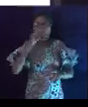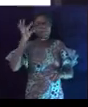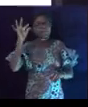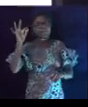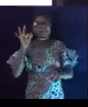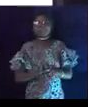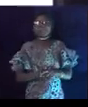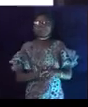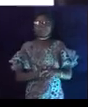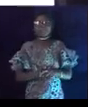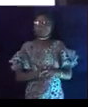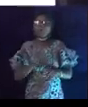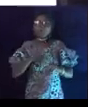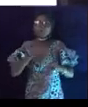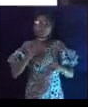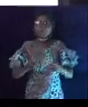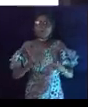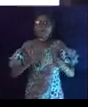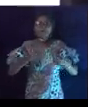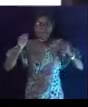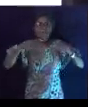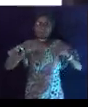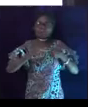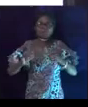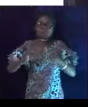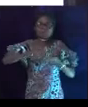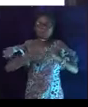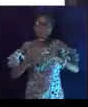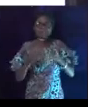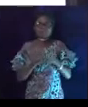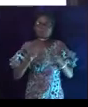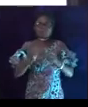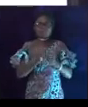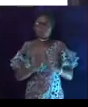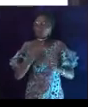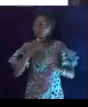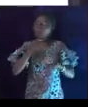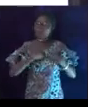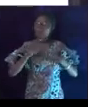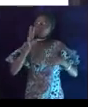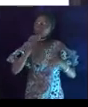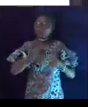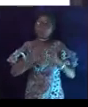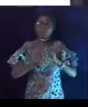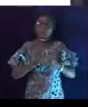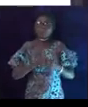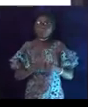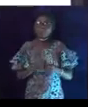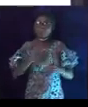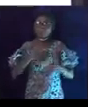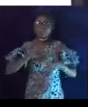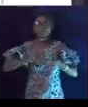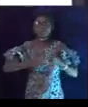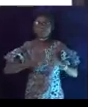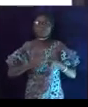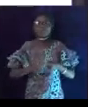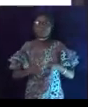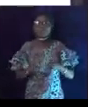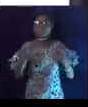that you must subtract 32. Then you must remember to multiply by not 9 over 5 this